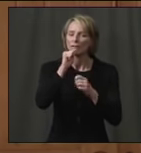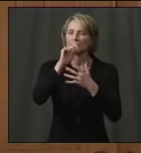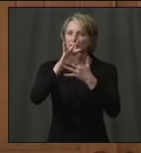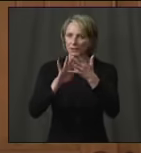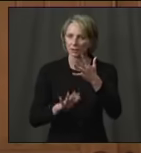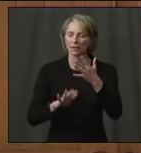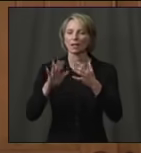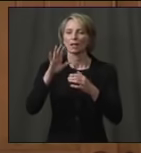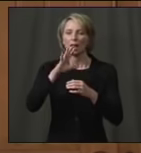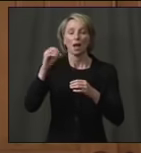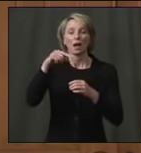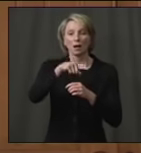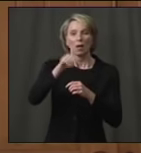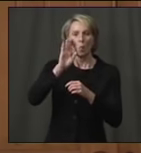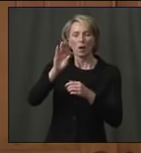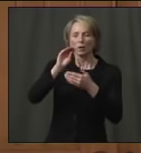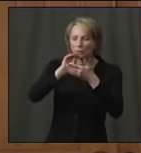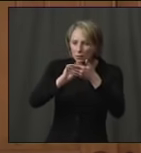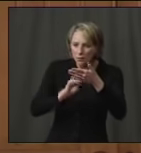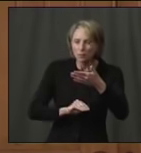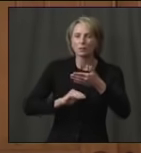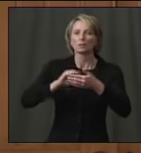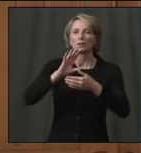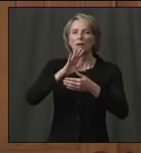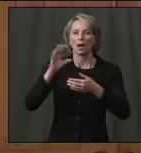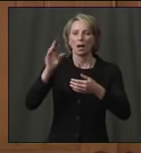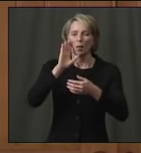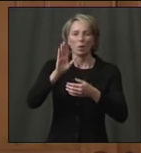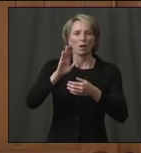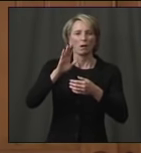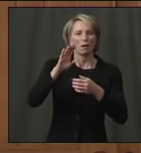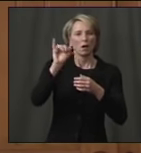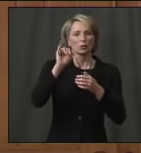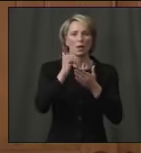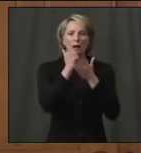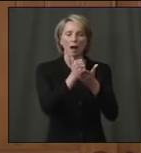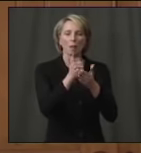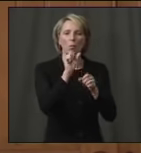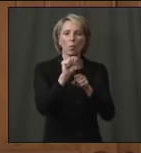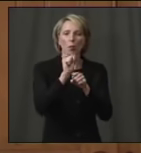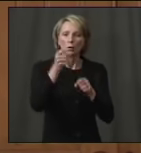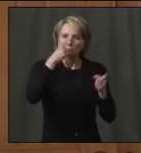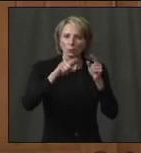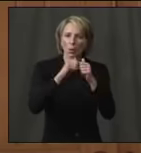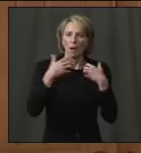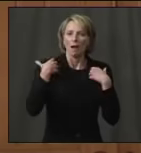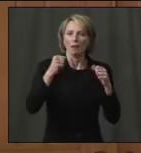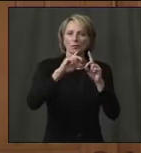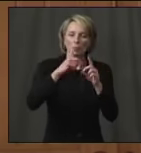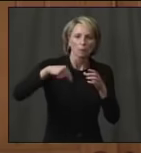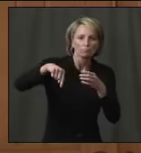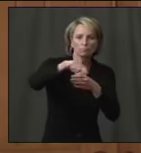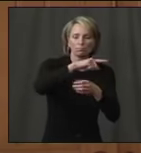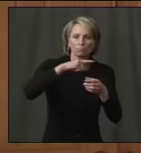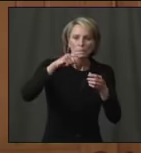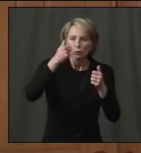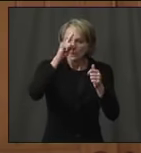able to very carefully partition, you know, the different local health departments and who's able to see what data. So all those controls are going to be in